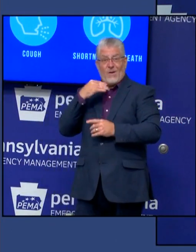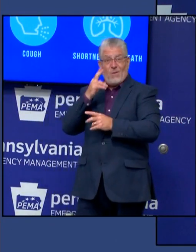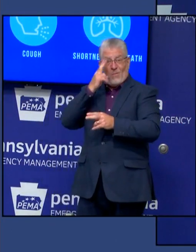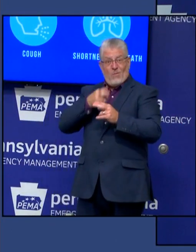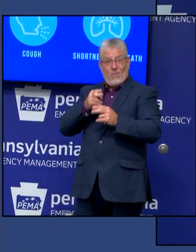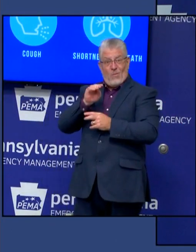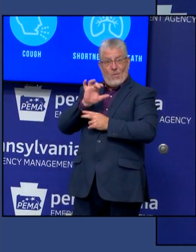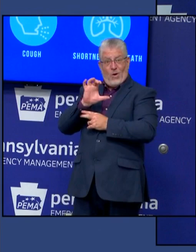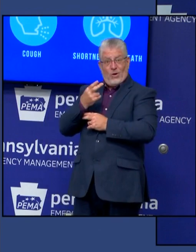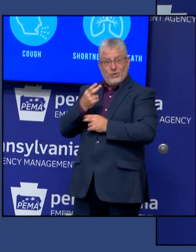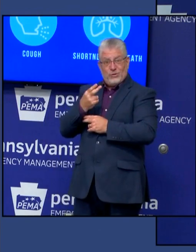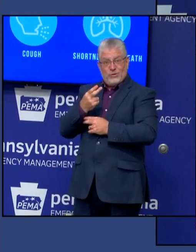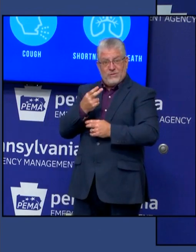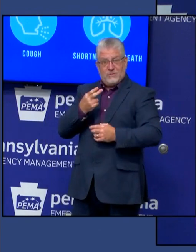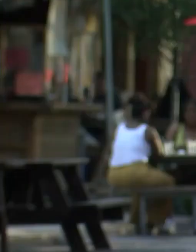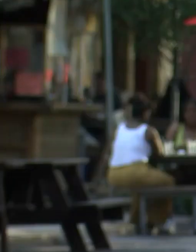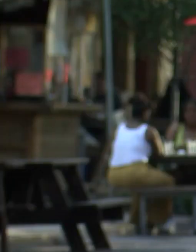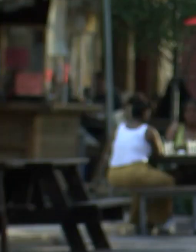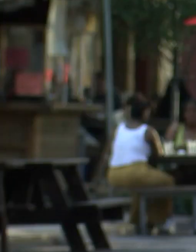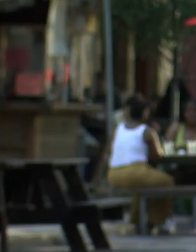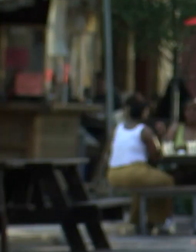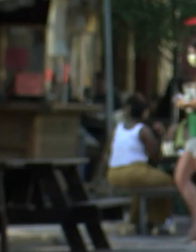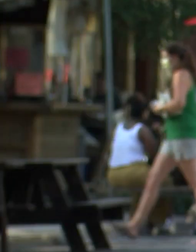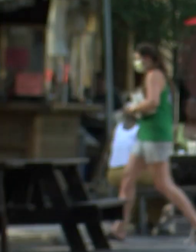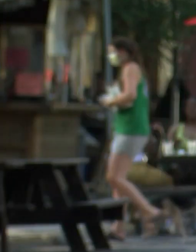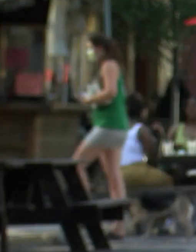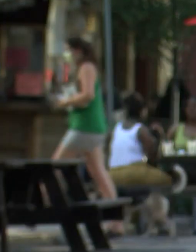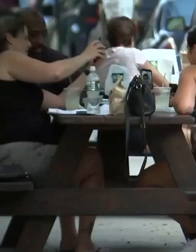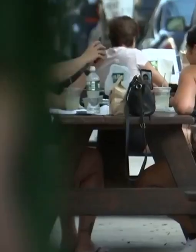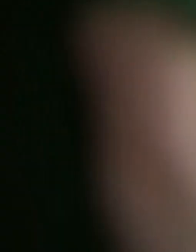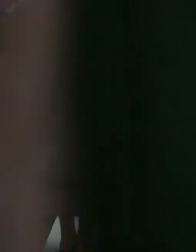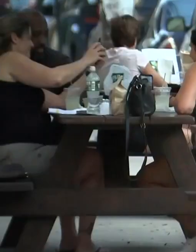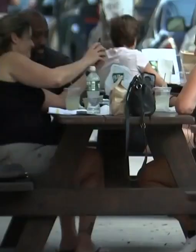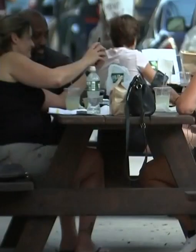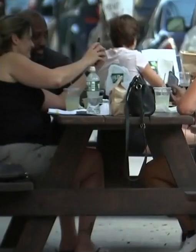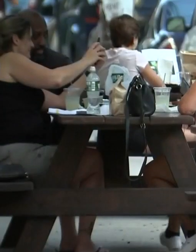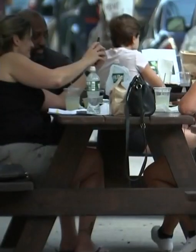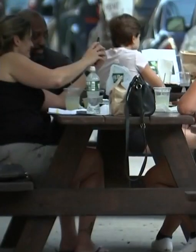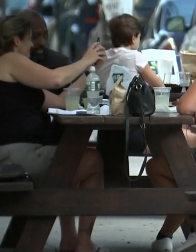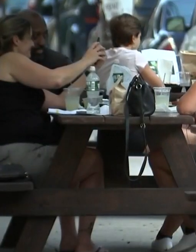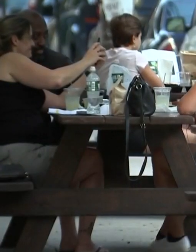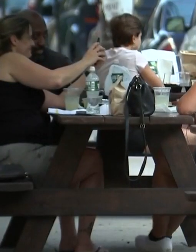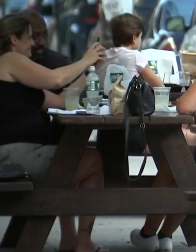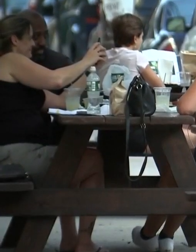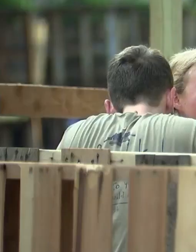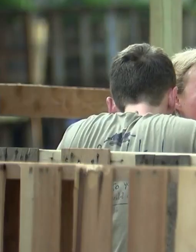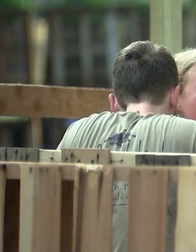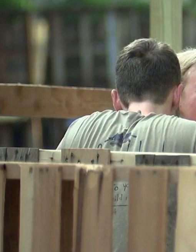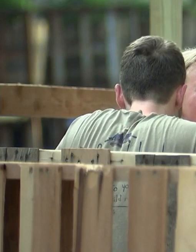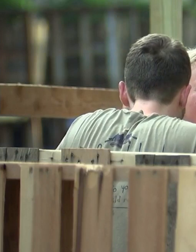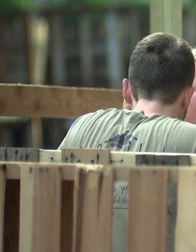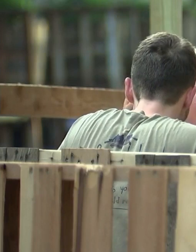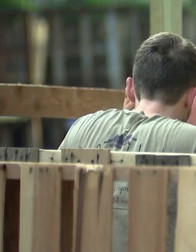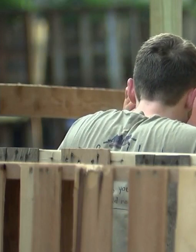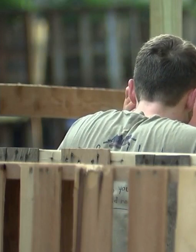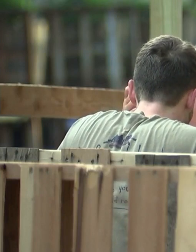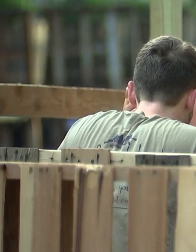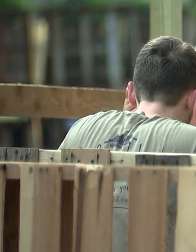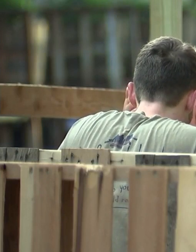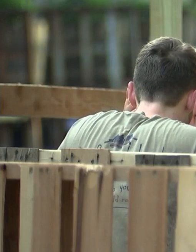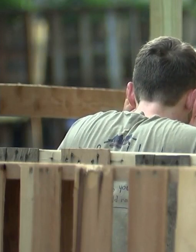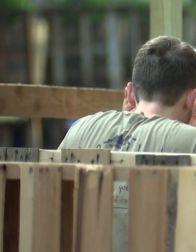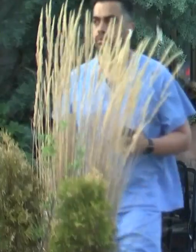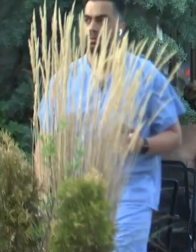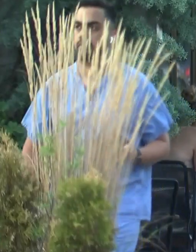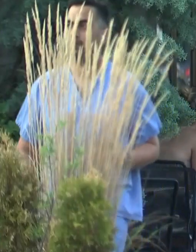spread to seniors age 65 and older. The state health alert said the increased cases among young adults is associated with social gatherings at